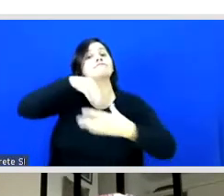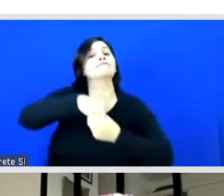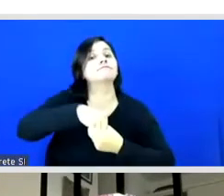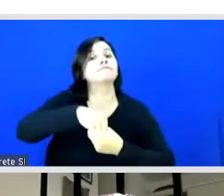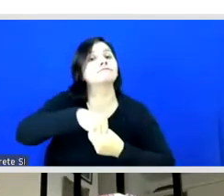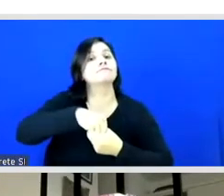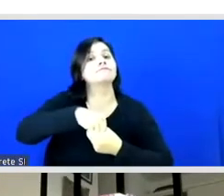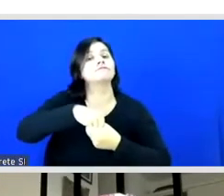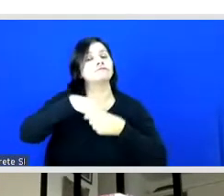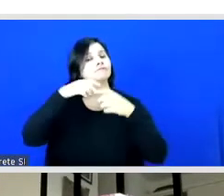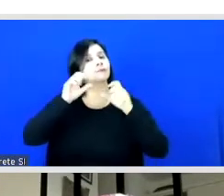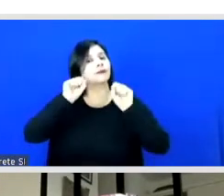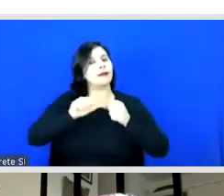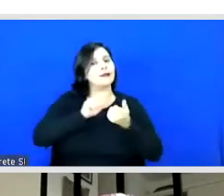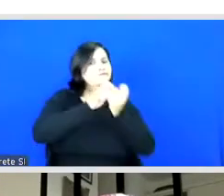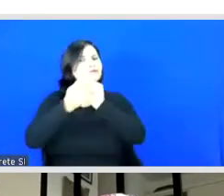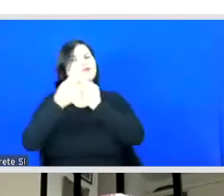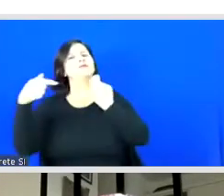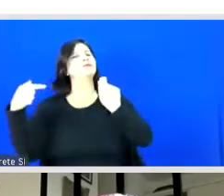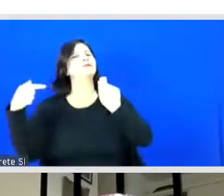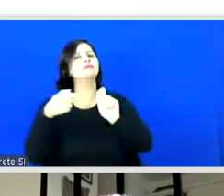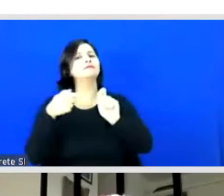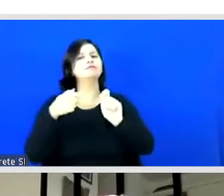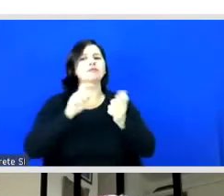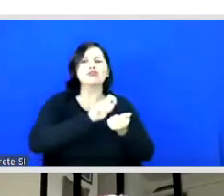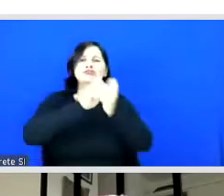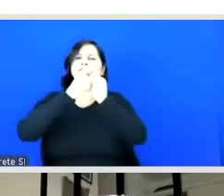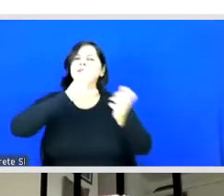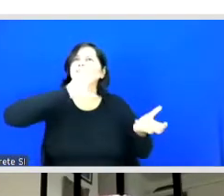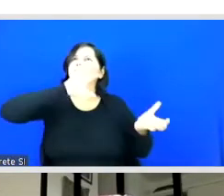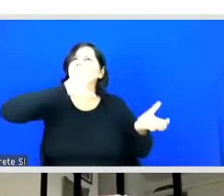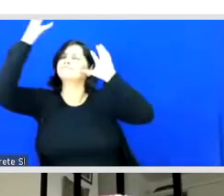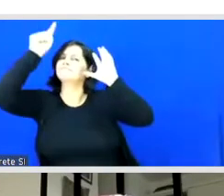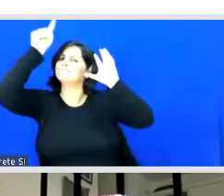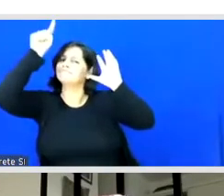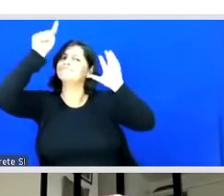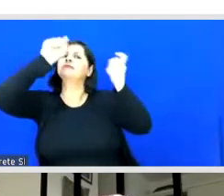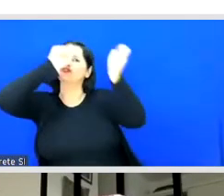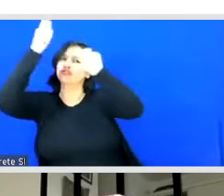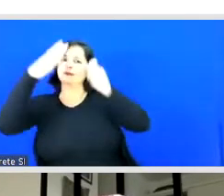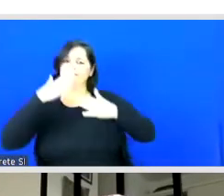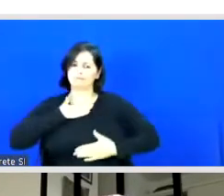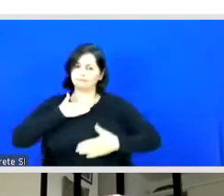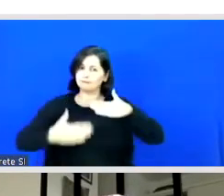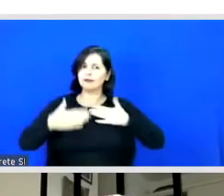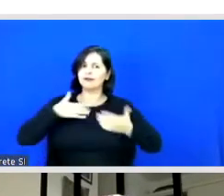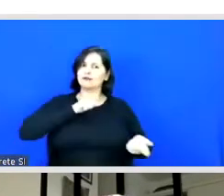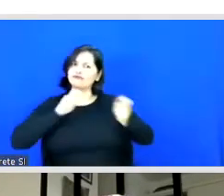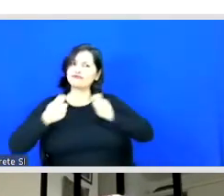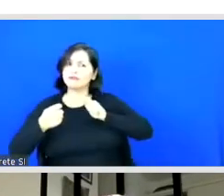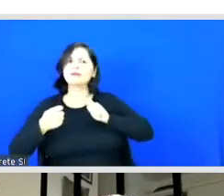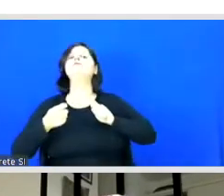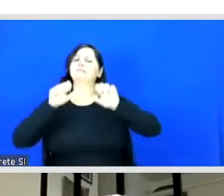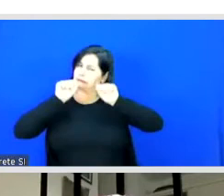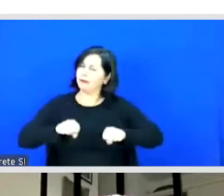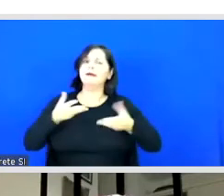in terms of coming to solutions. Thank you very much. Thank you. Thank you very much, Ms.